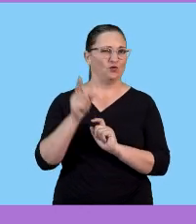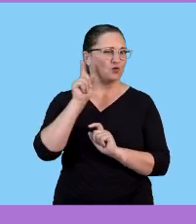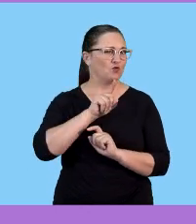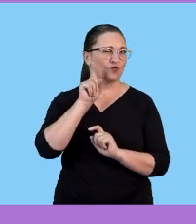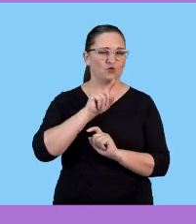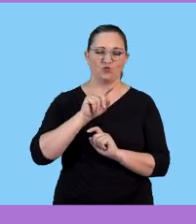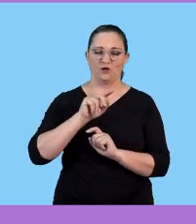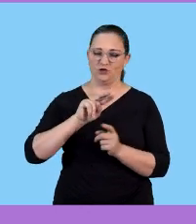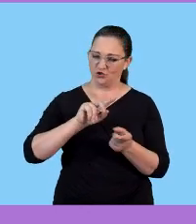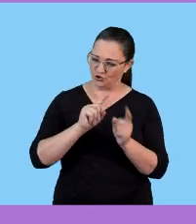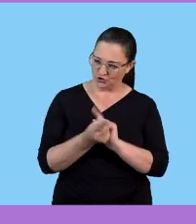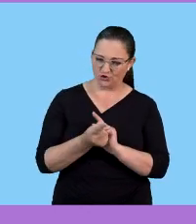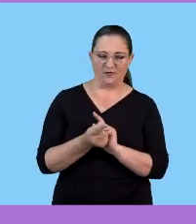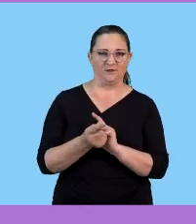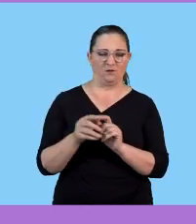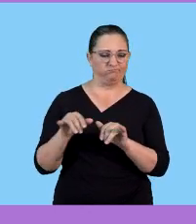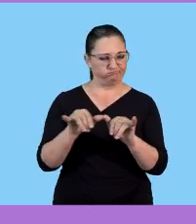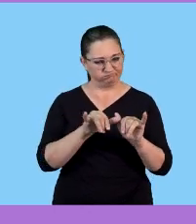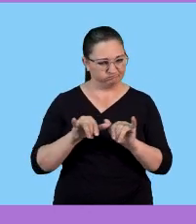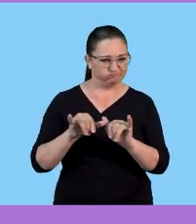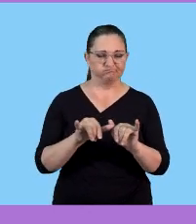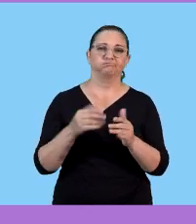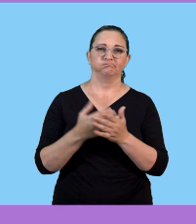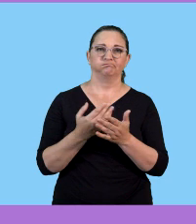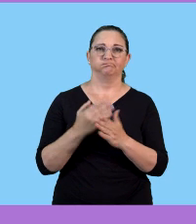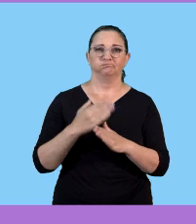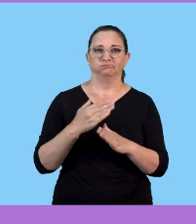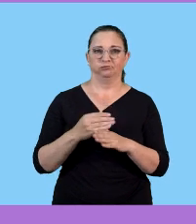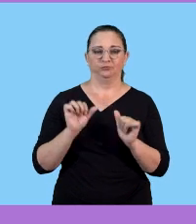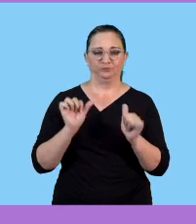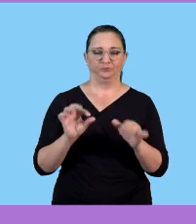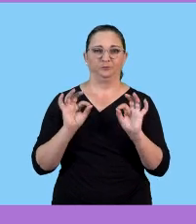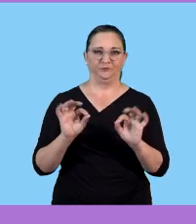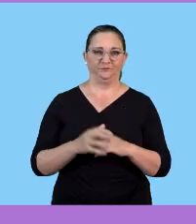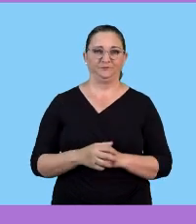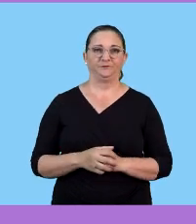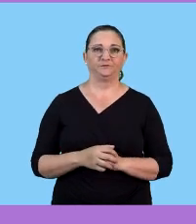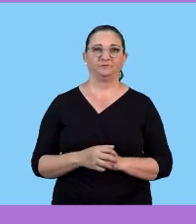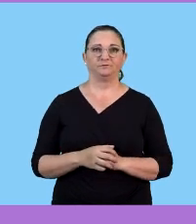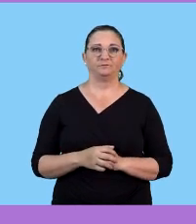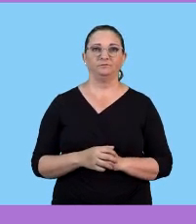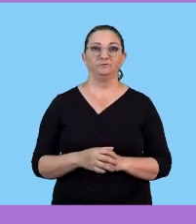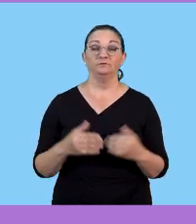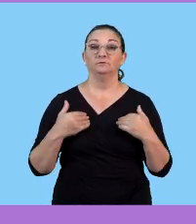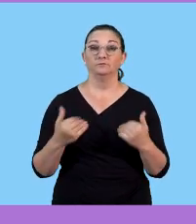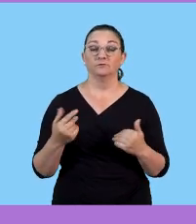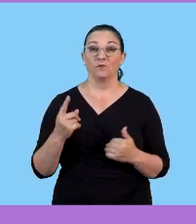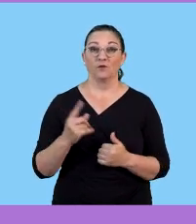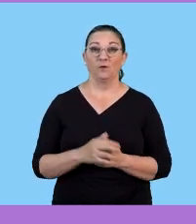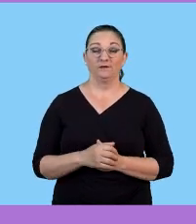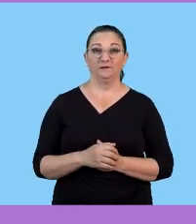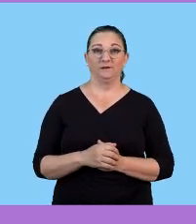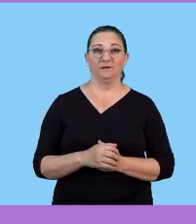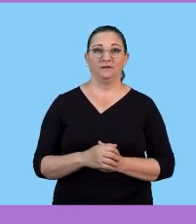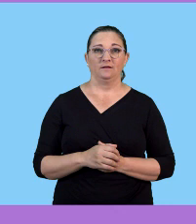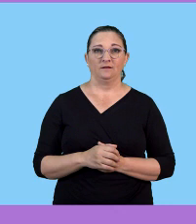the units of measurement to the same unit. Very nice. All right, so to start off things here. Okay, just to do a rough